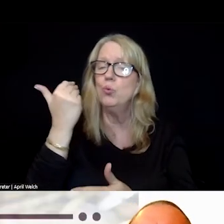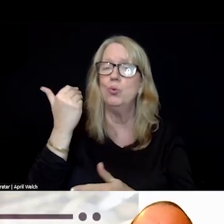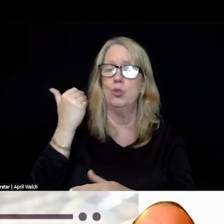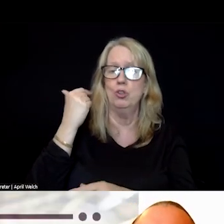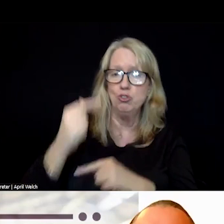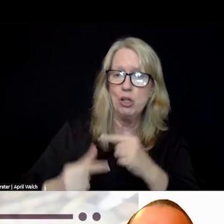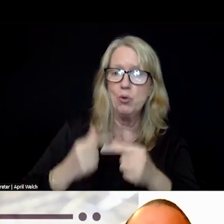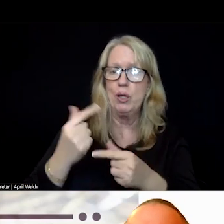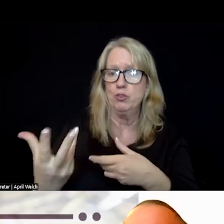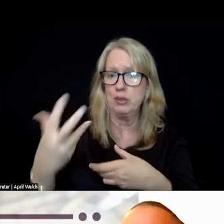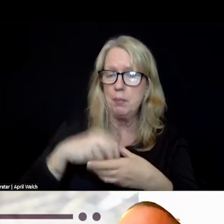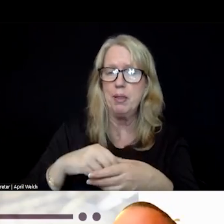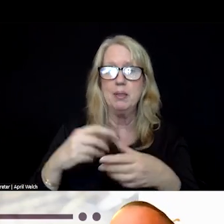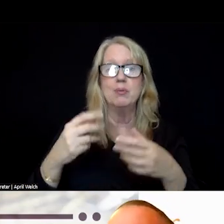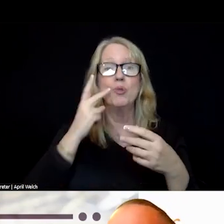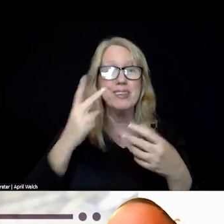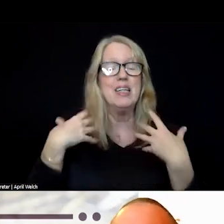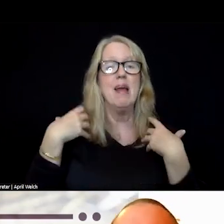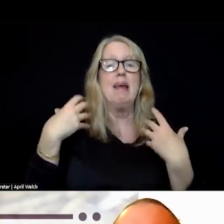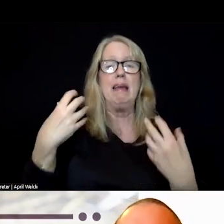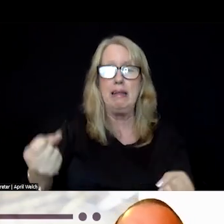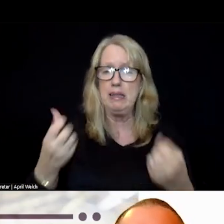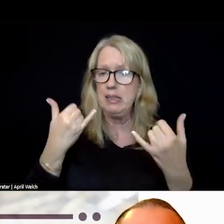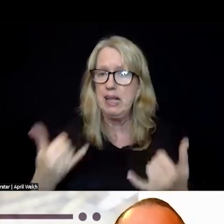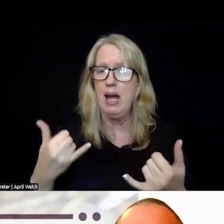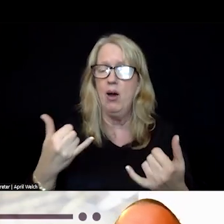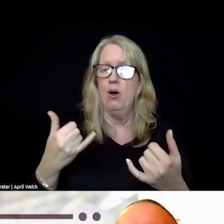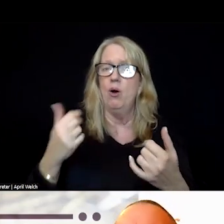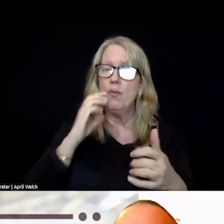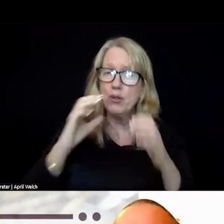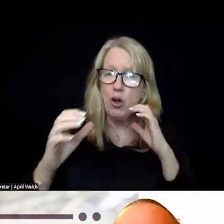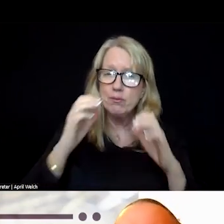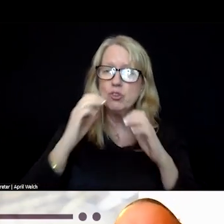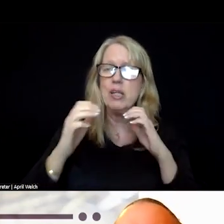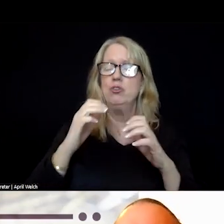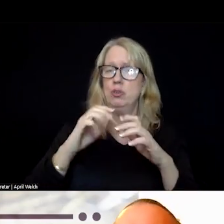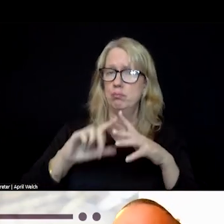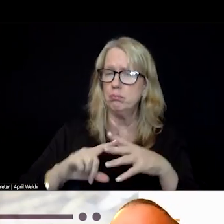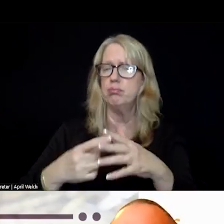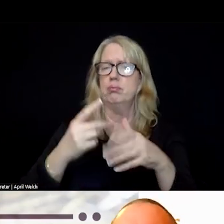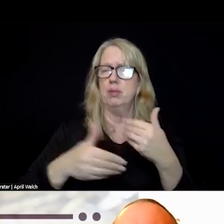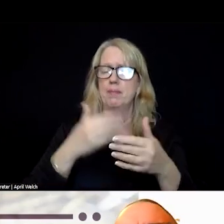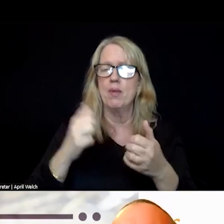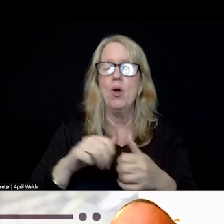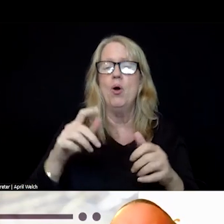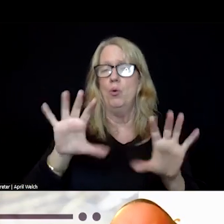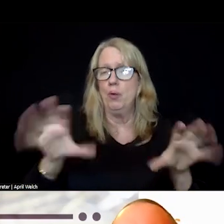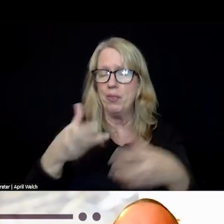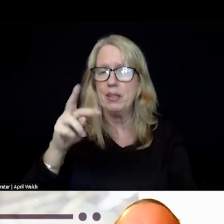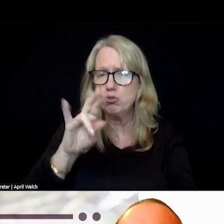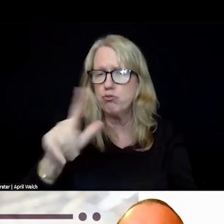in, we're seeing a lot of healing, right? The conversations are starting, and they're starting with the tribal